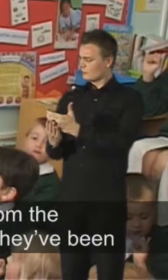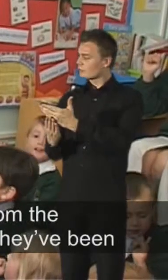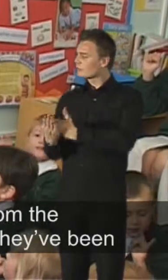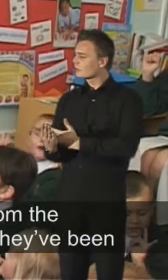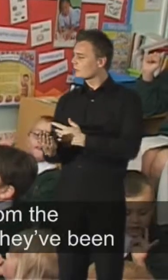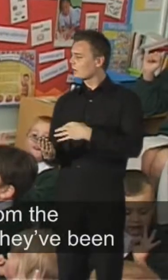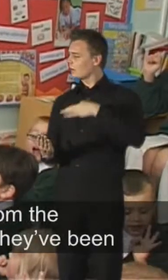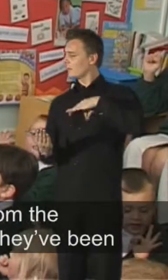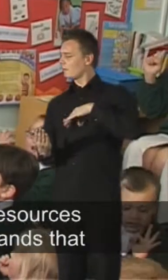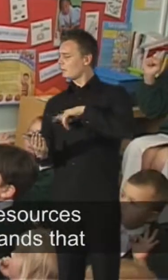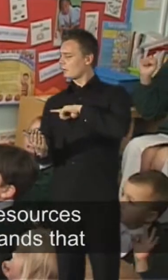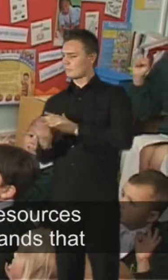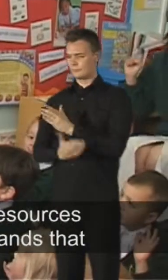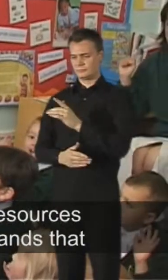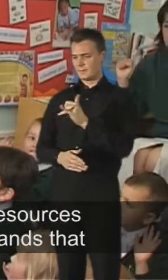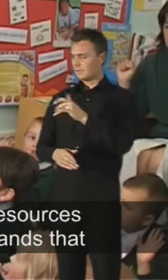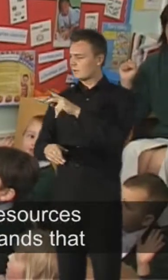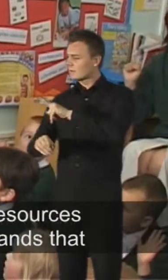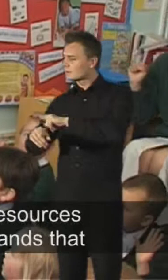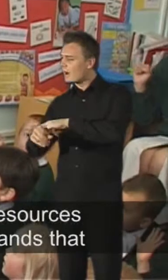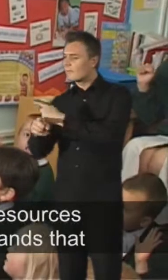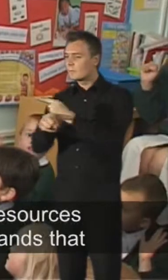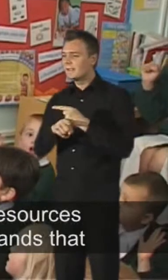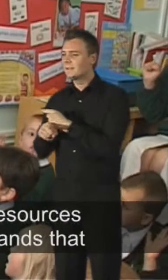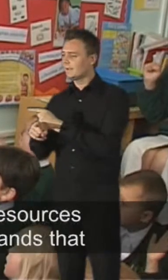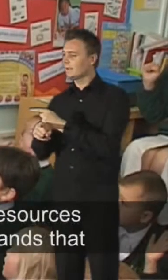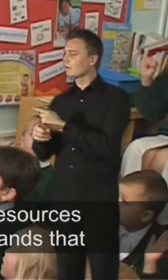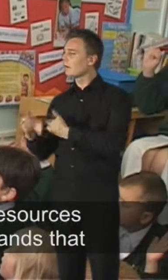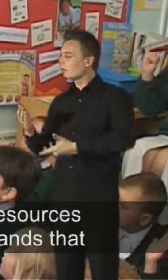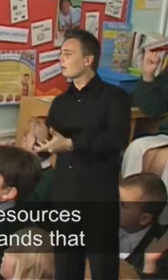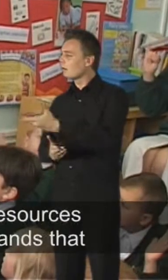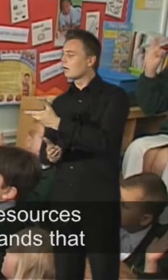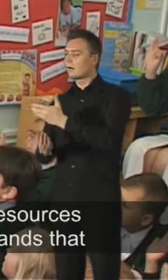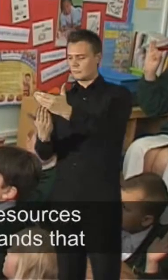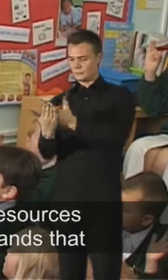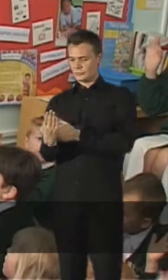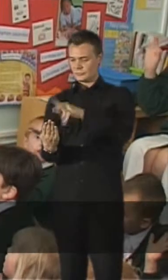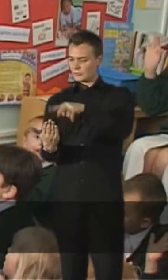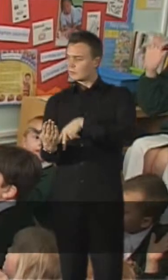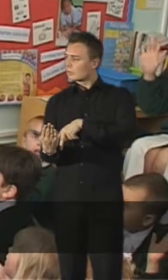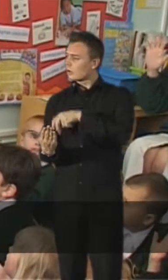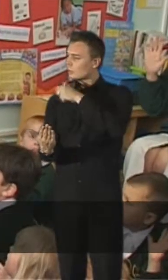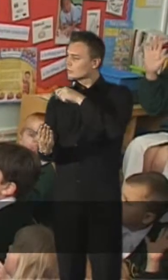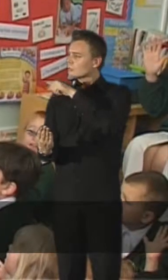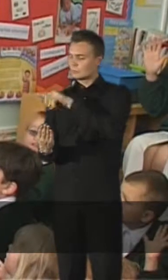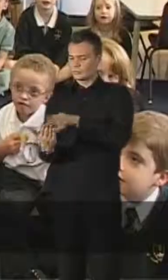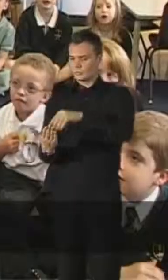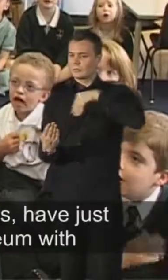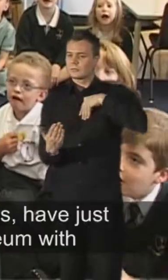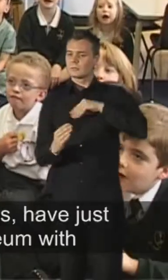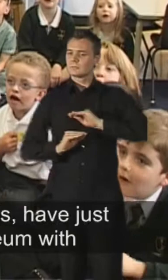schools because they've been in a staff meeting and heard about resources that might have down at Woodlands that they could use, or